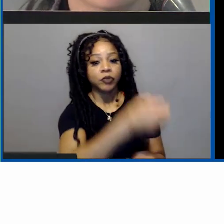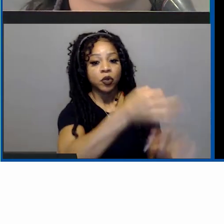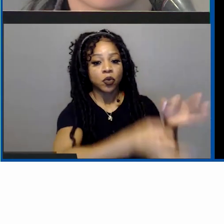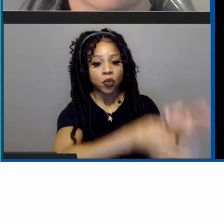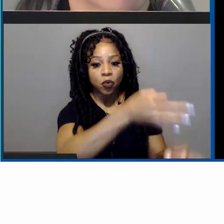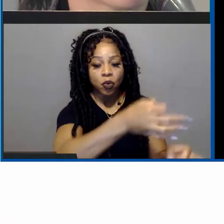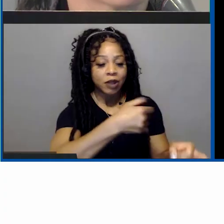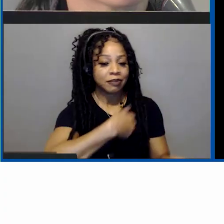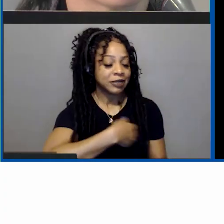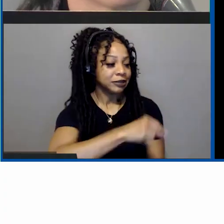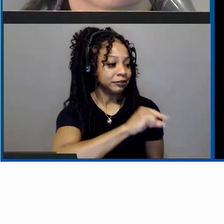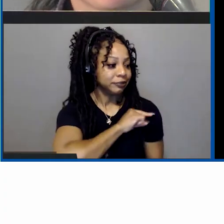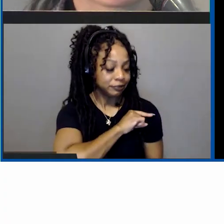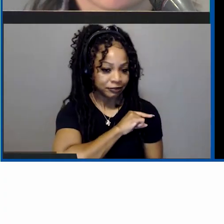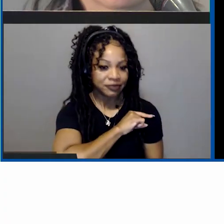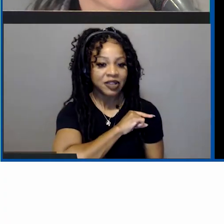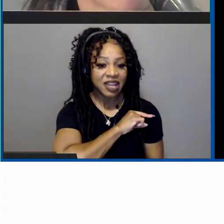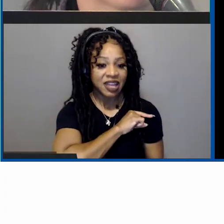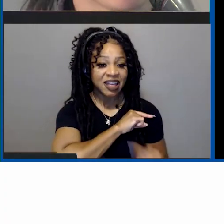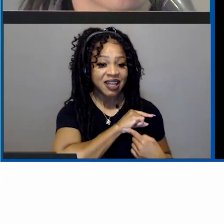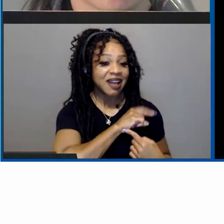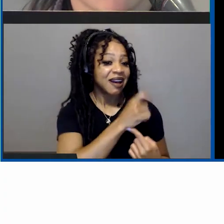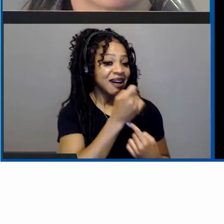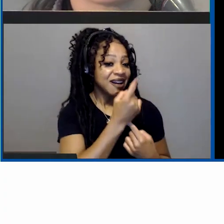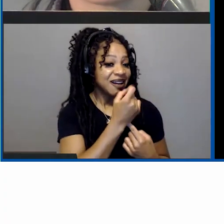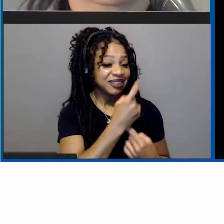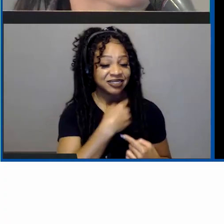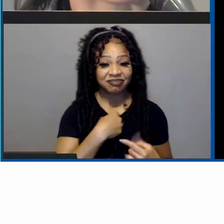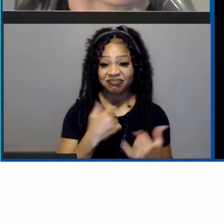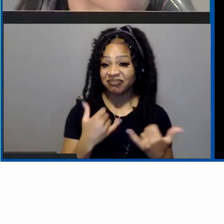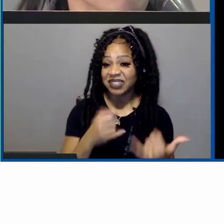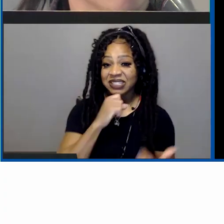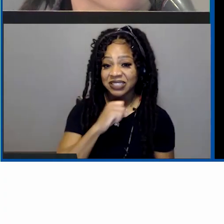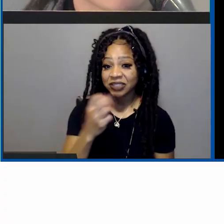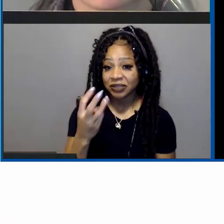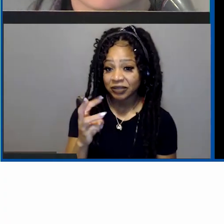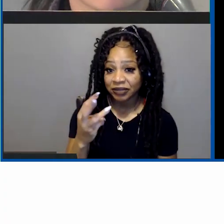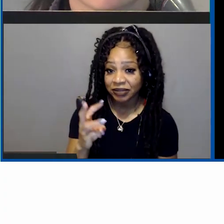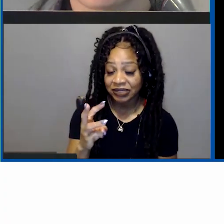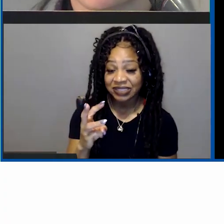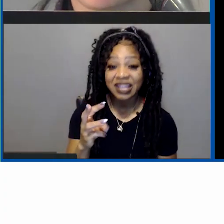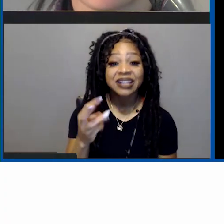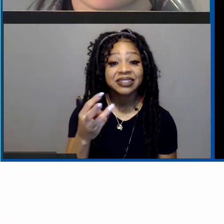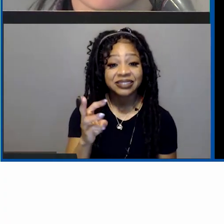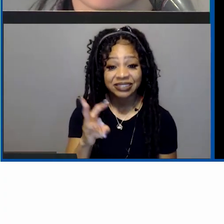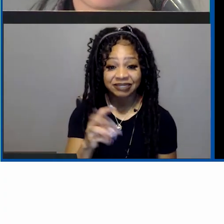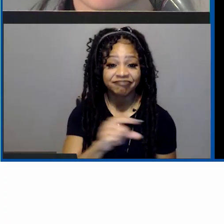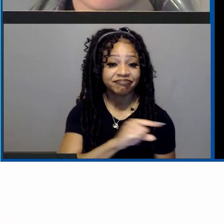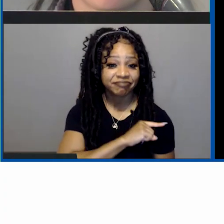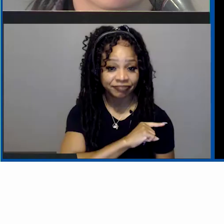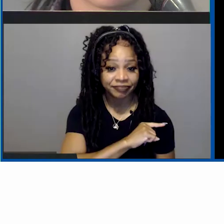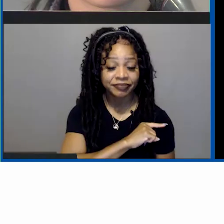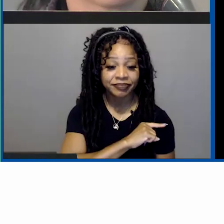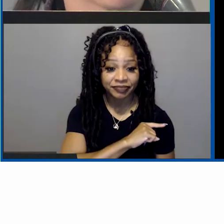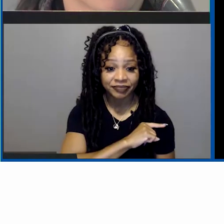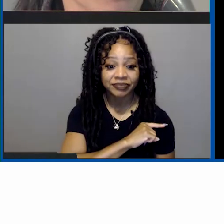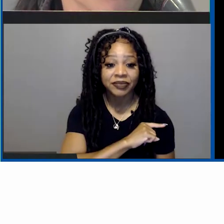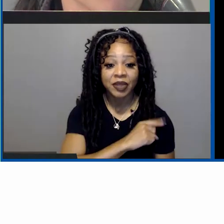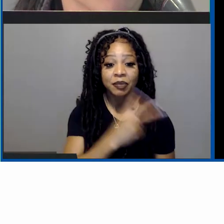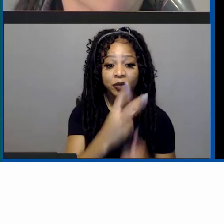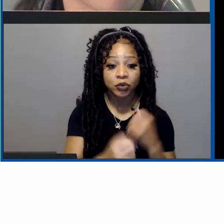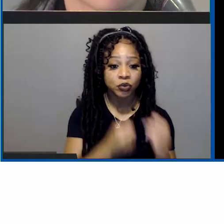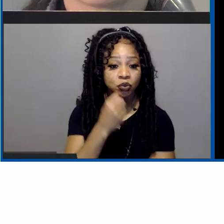have a trial, I'm found guilty, but by that time that happens, I'm now 16. 16, I'm found guilty. I'm given a